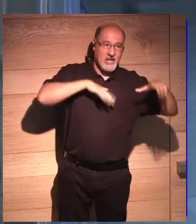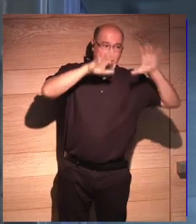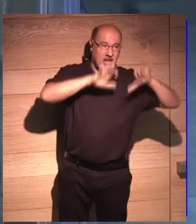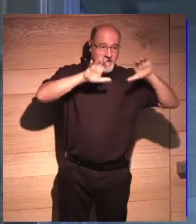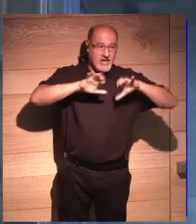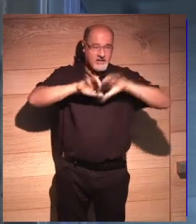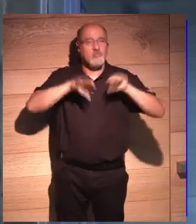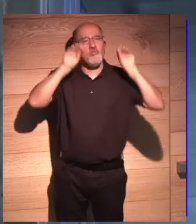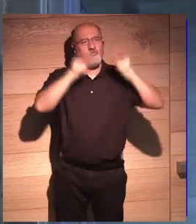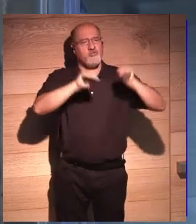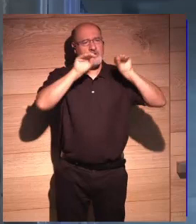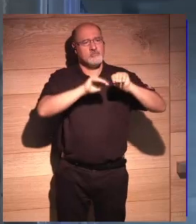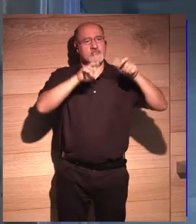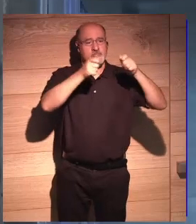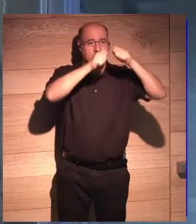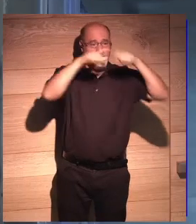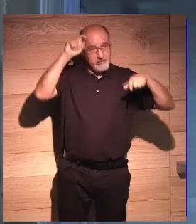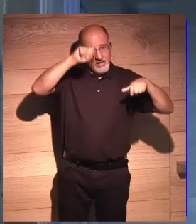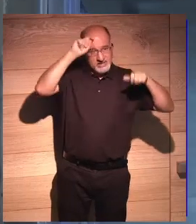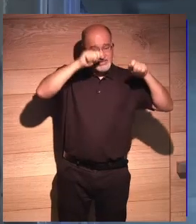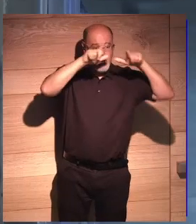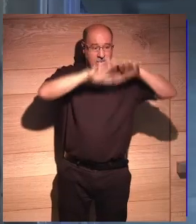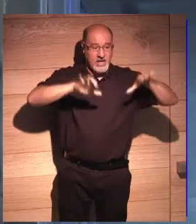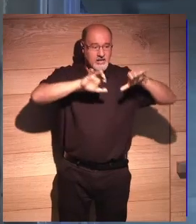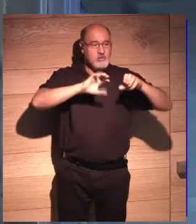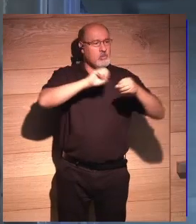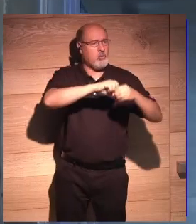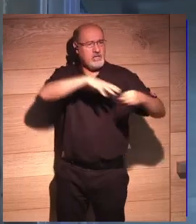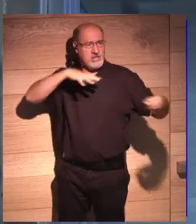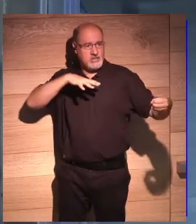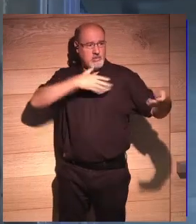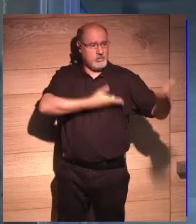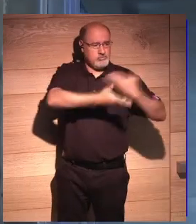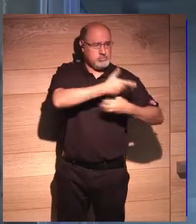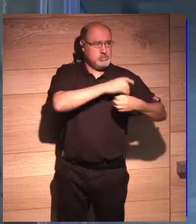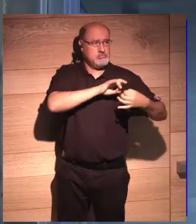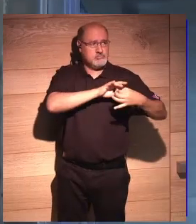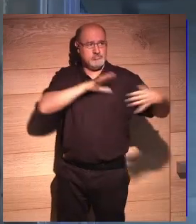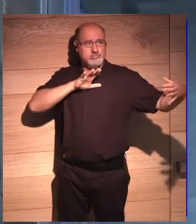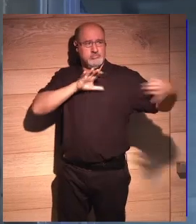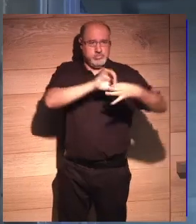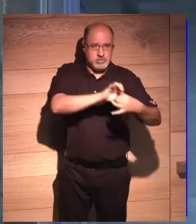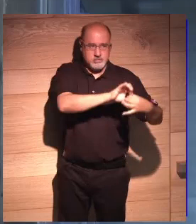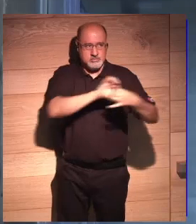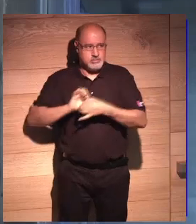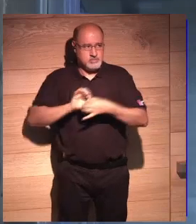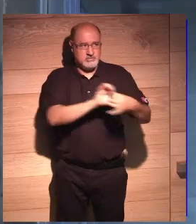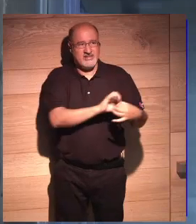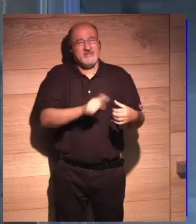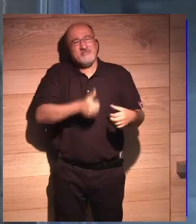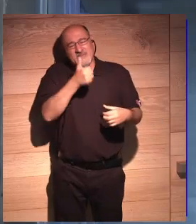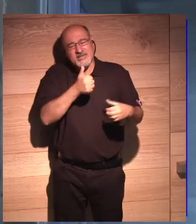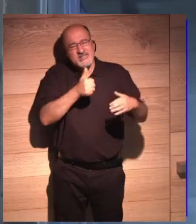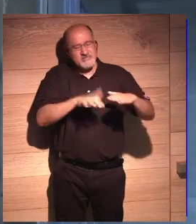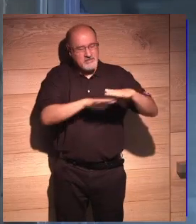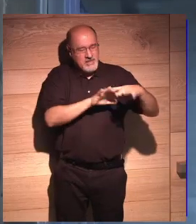is reactive, in that, but actually it's more statistical based more than anything